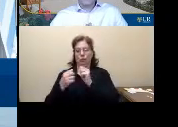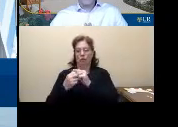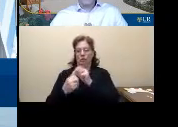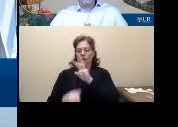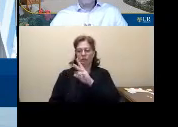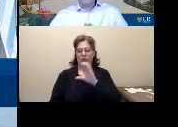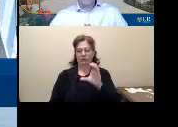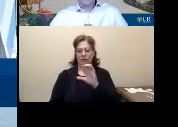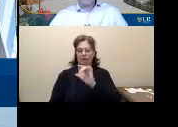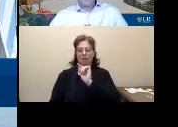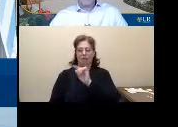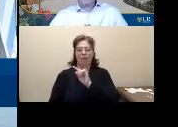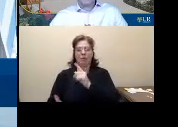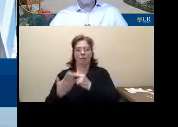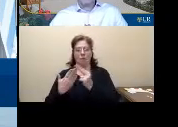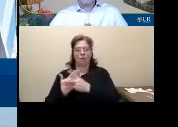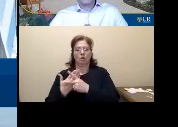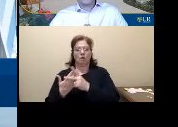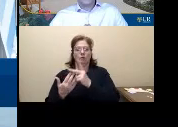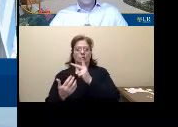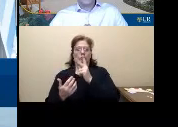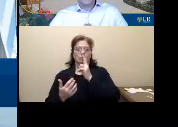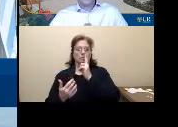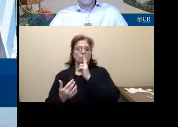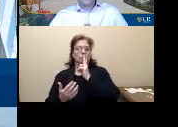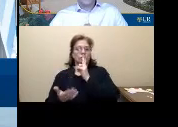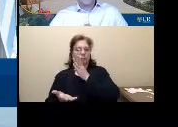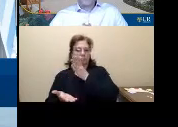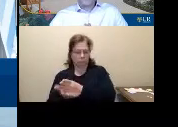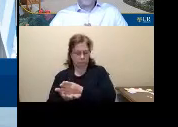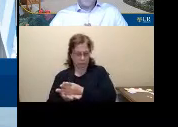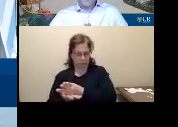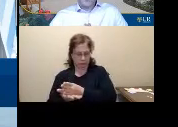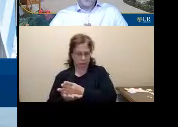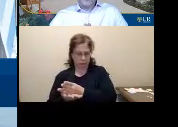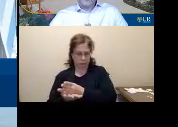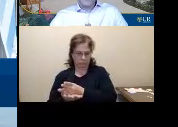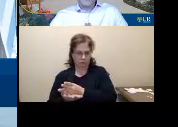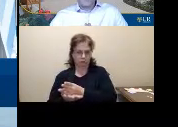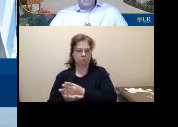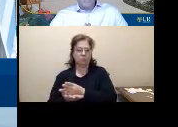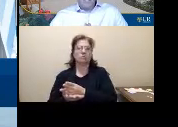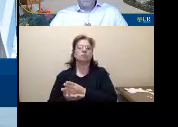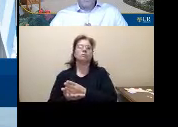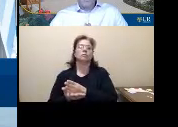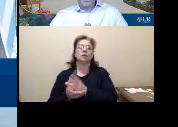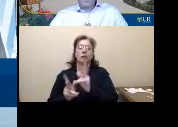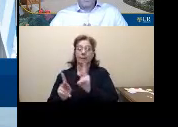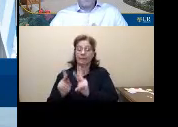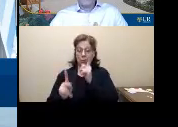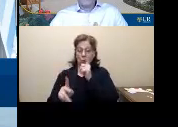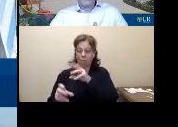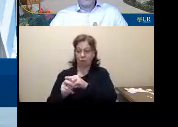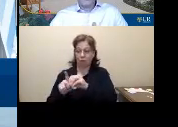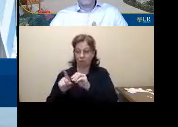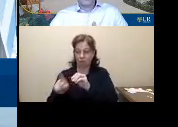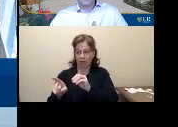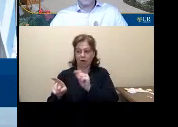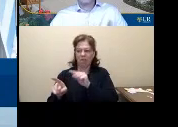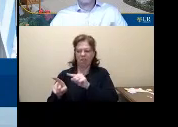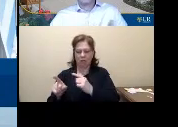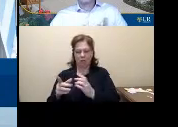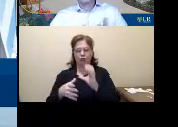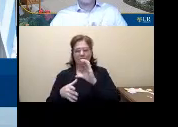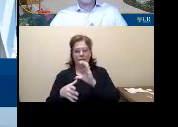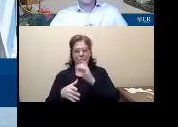program. So a lot of their patients that are in there receiving smoking cessation services meet the eligibility criteria for CT lung screening.